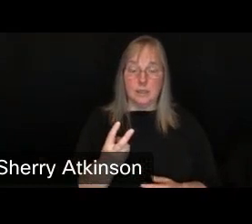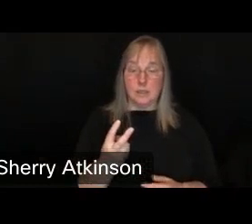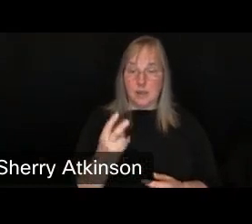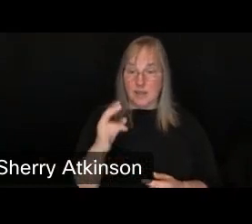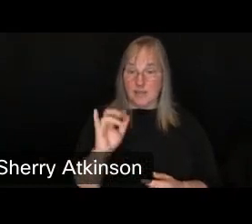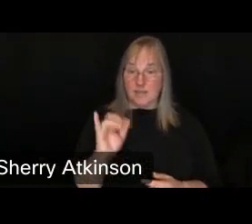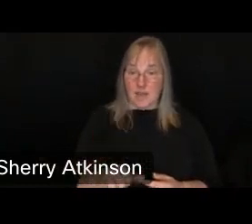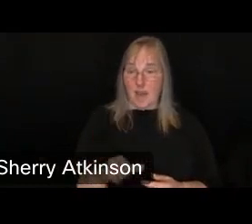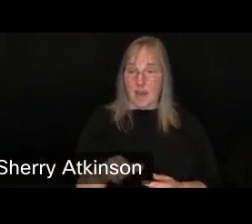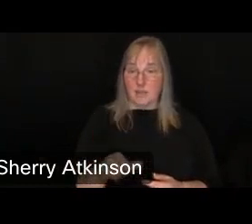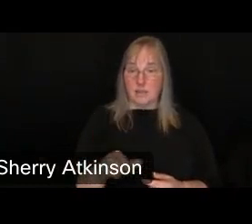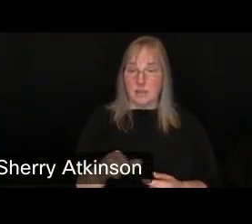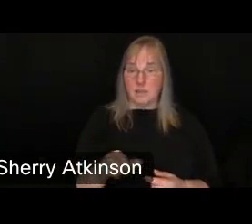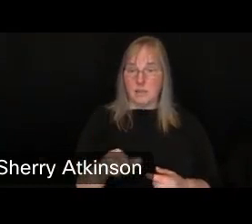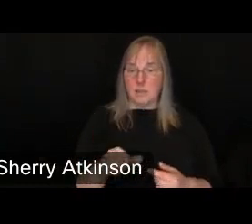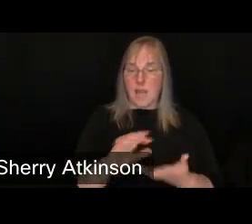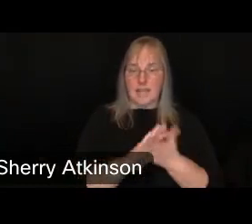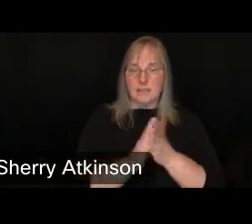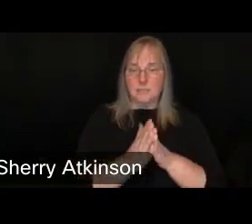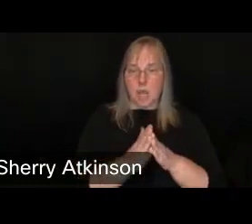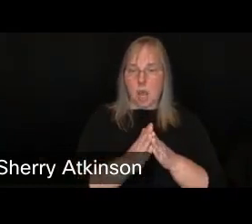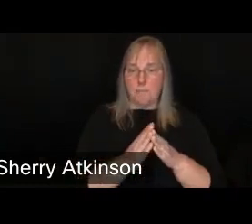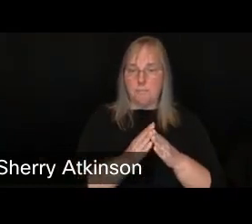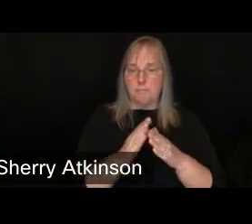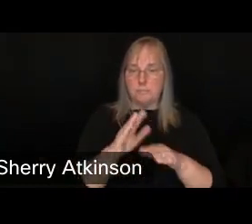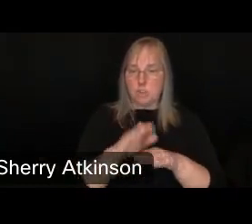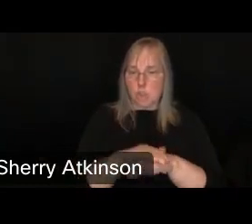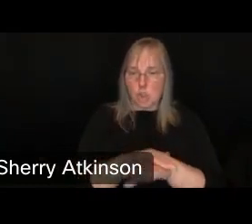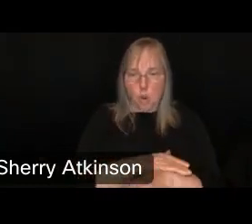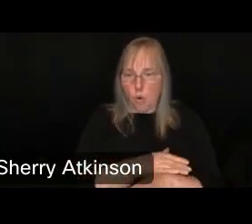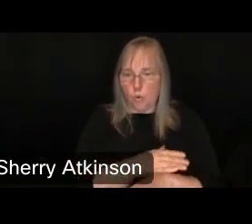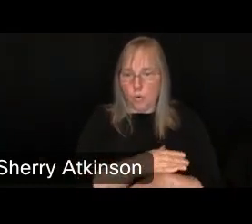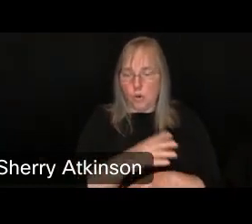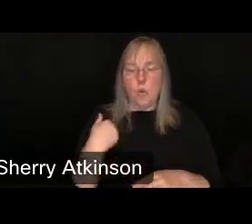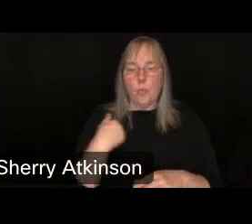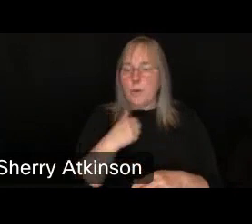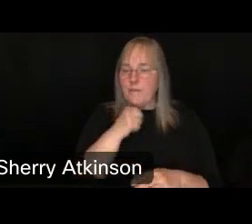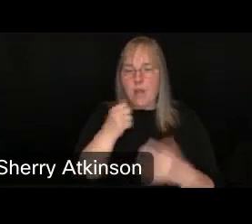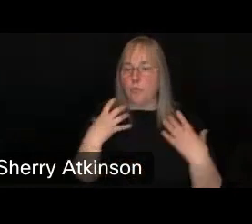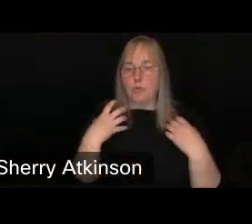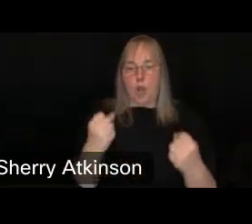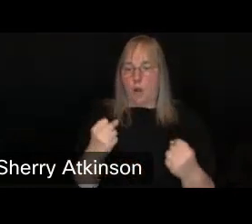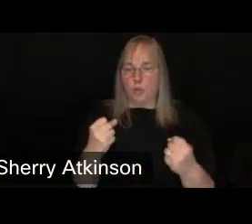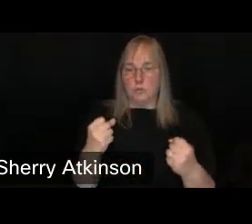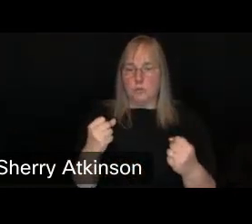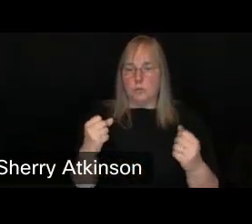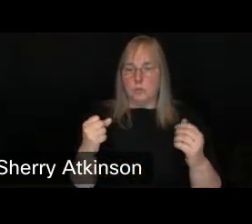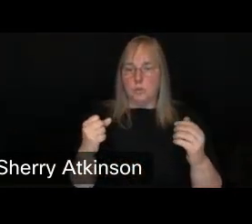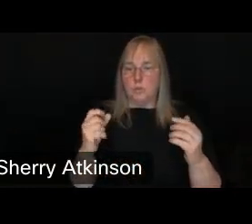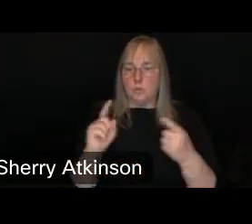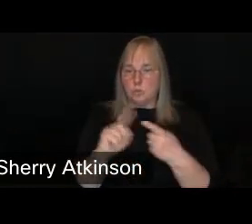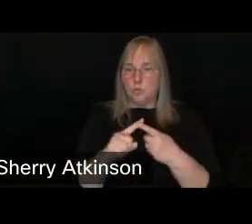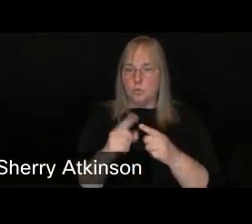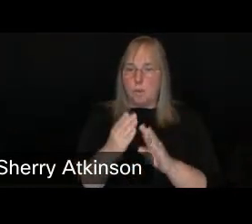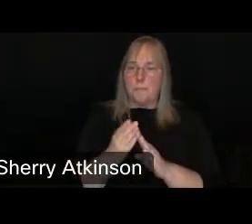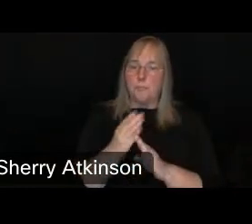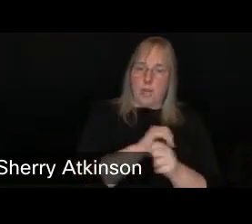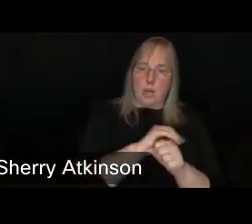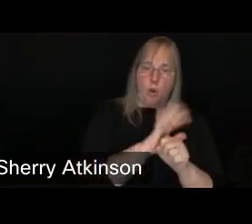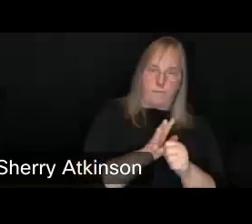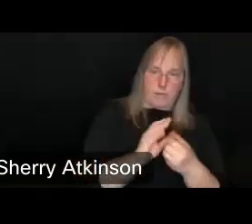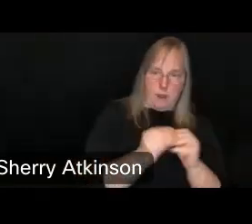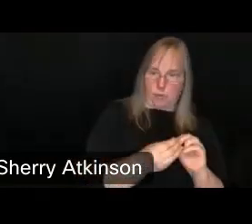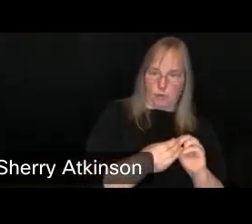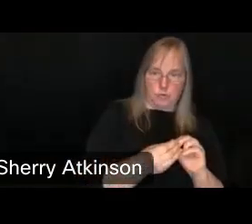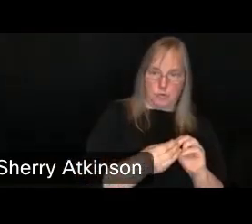that has slowed or has not. We have not recovered to pre-COVID numbers. Okay. And what we're